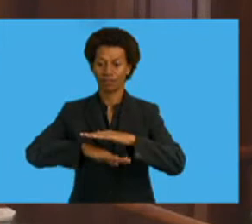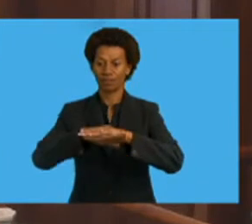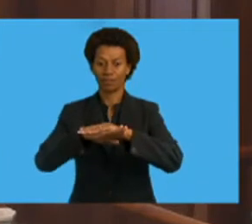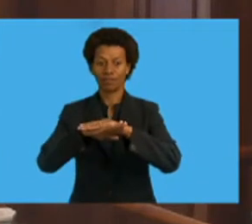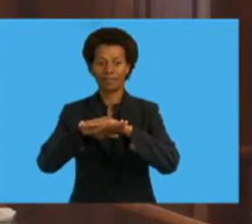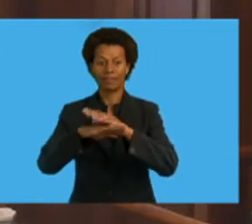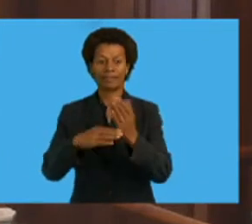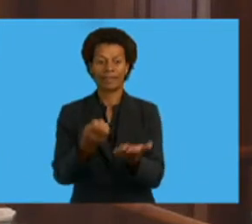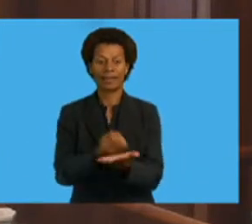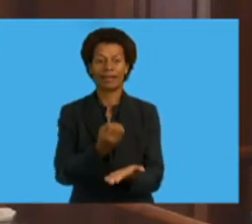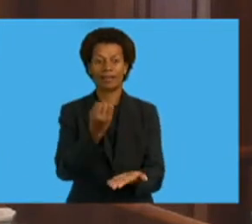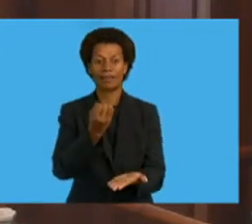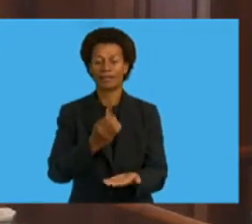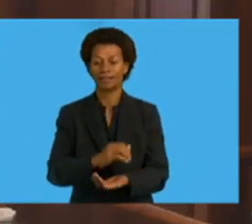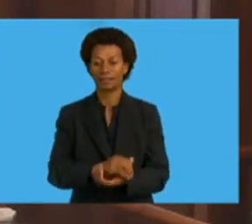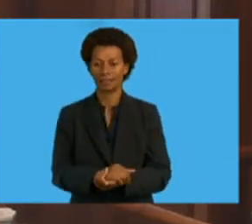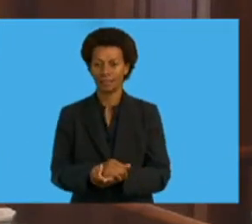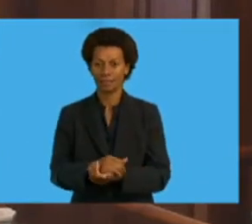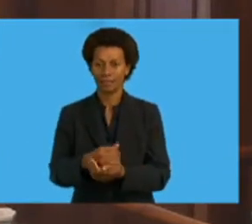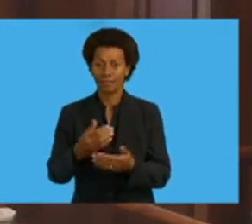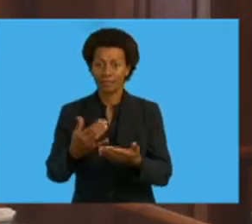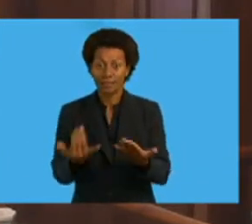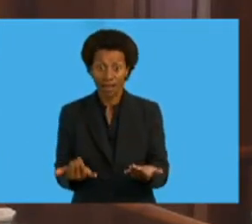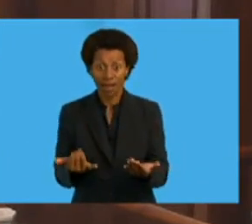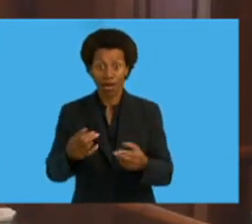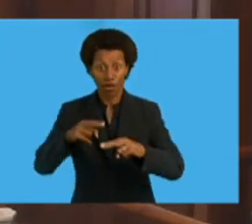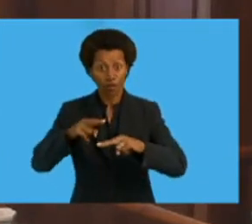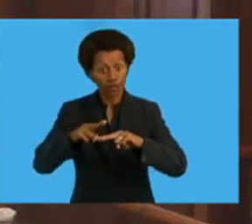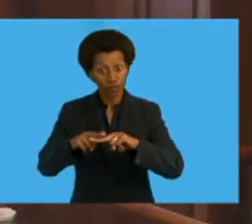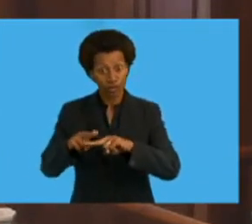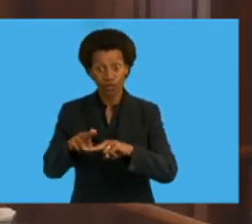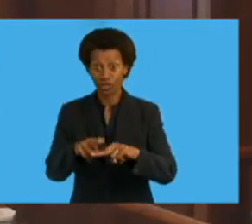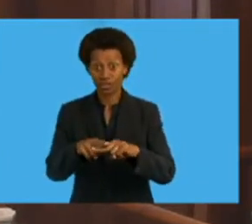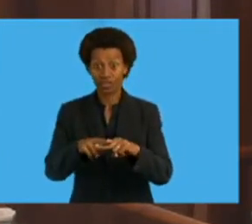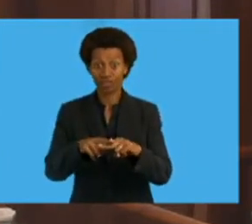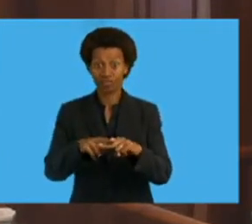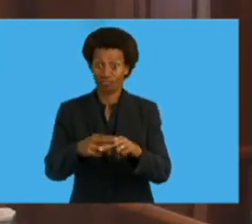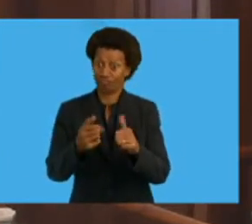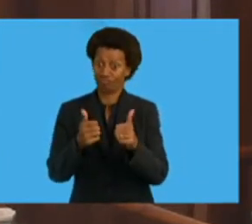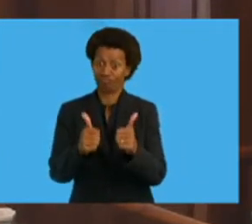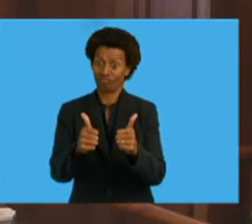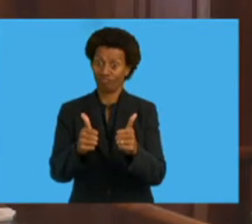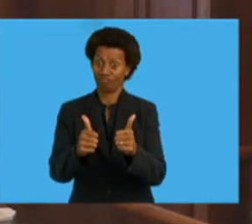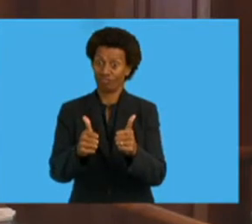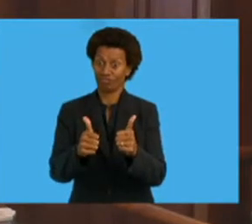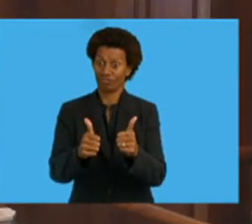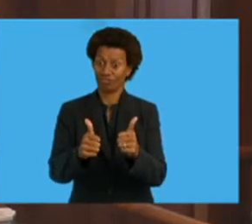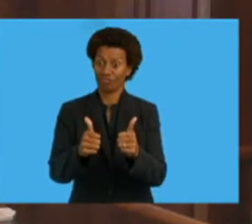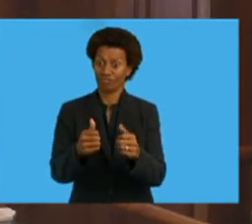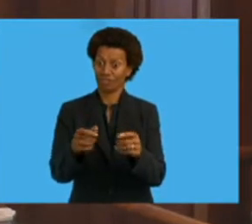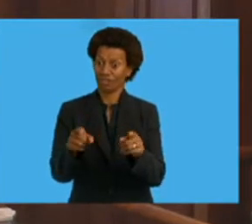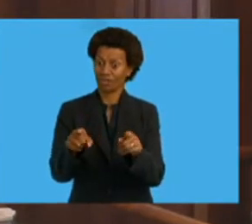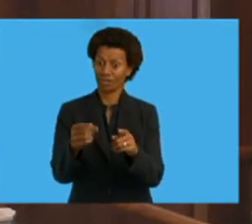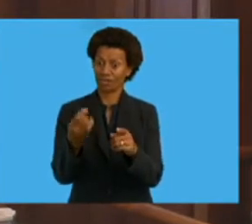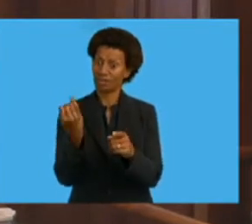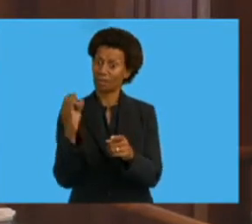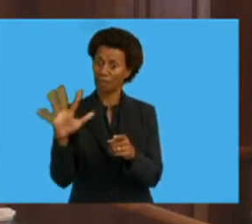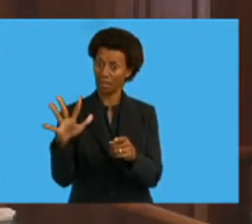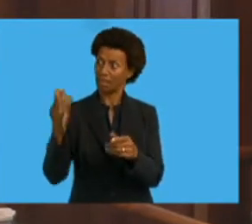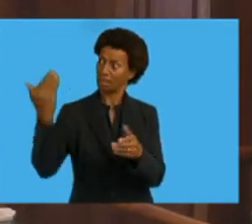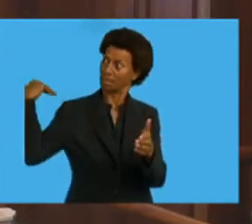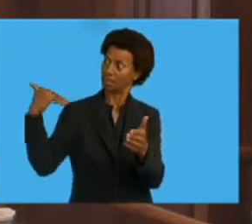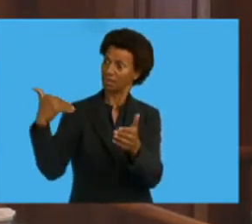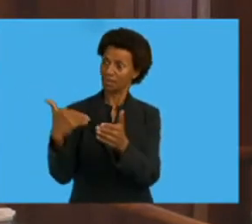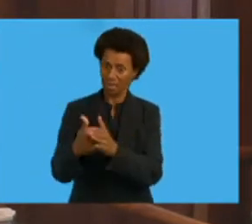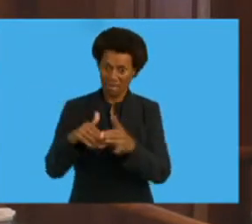reason Fiji is functioning better now than in the entire period since independence is that this government has